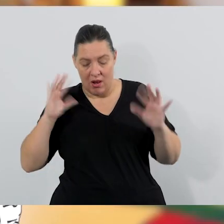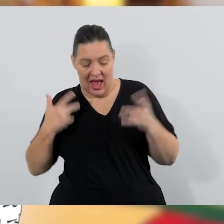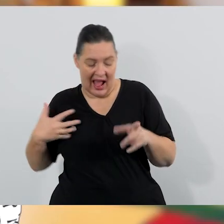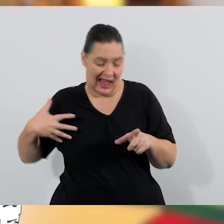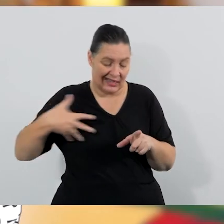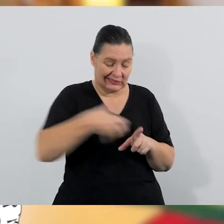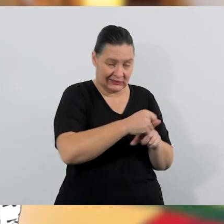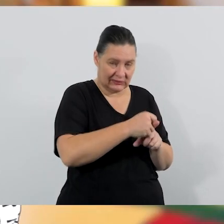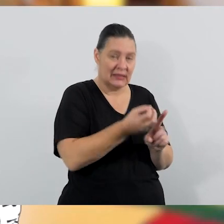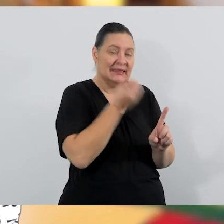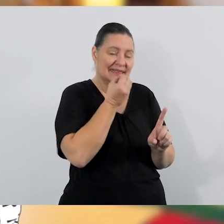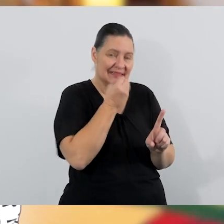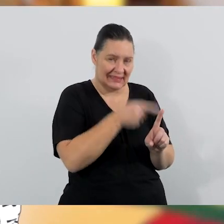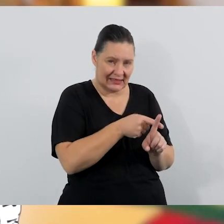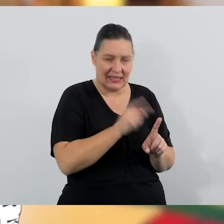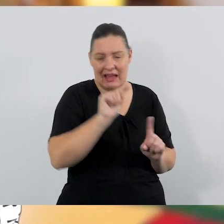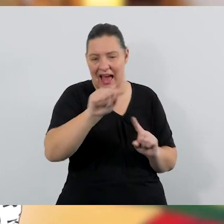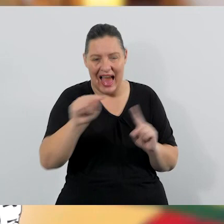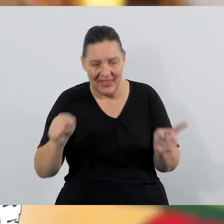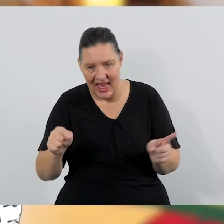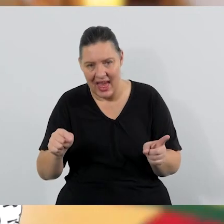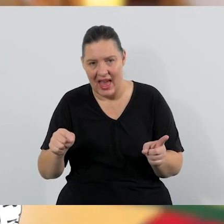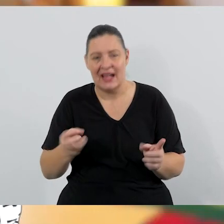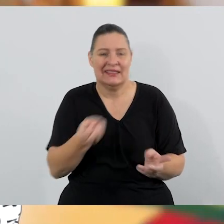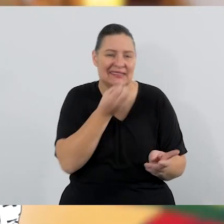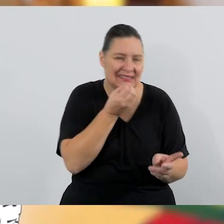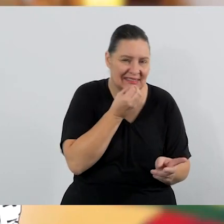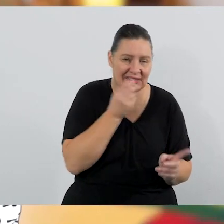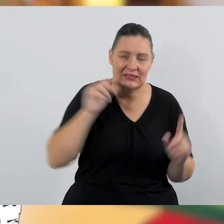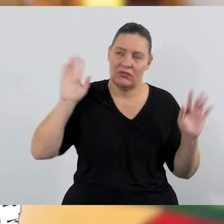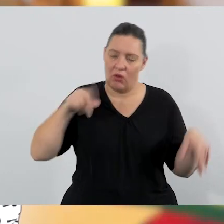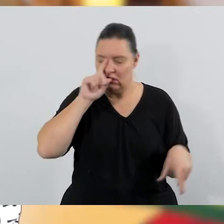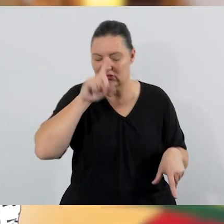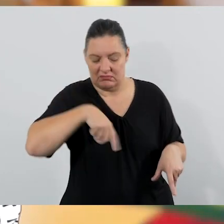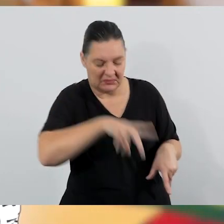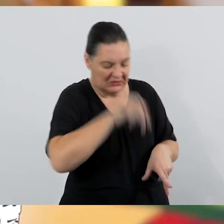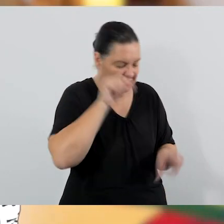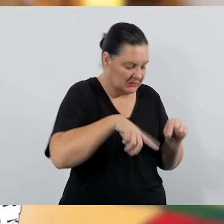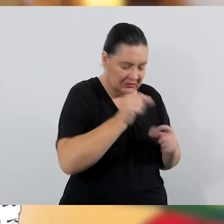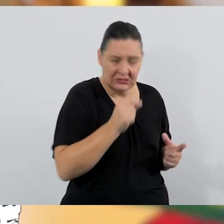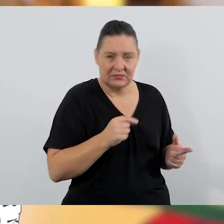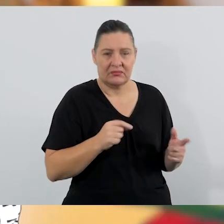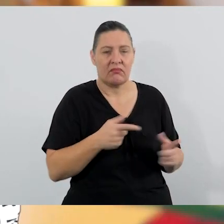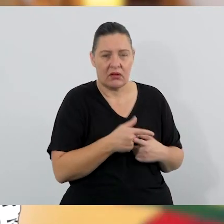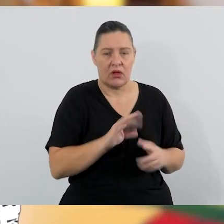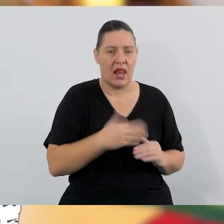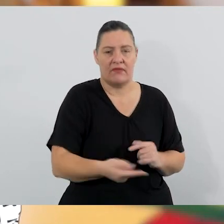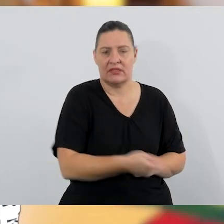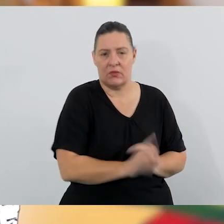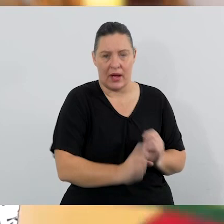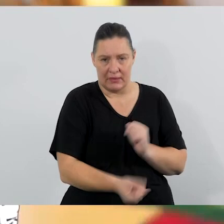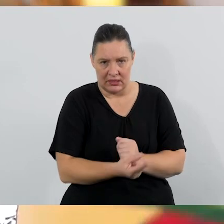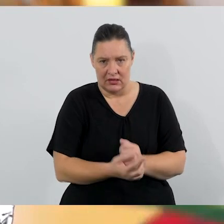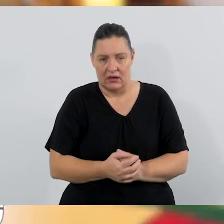the lion then fed. After that, scavengers came, they also fed, and now there's remains of the impala.